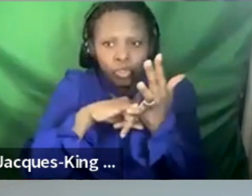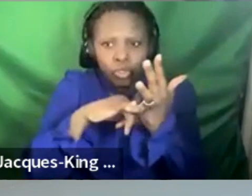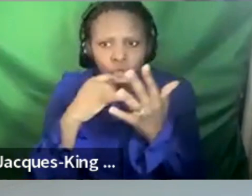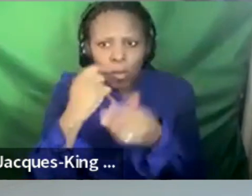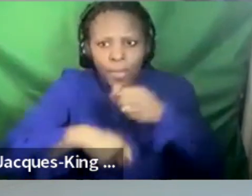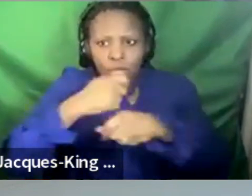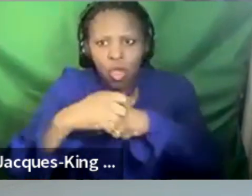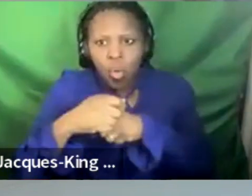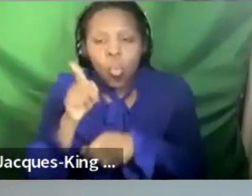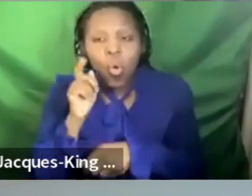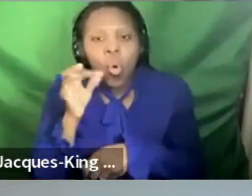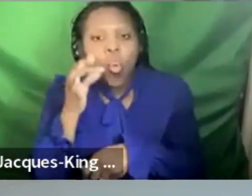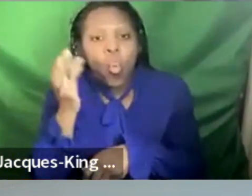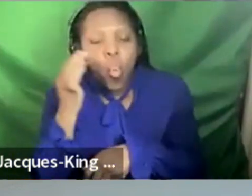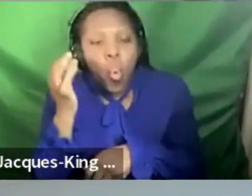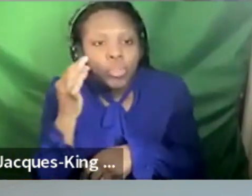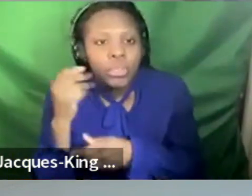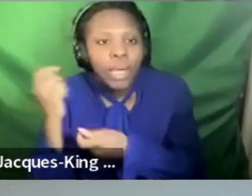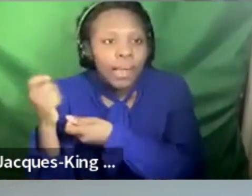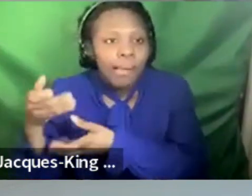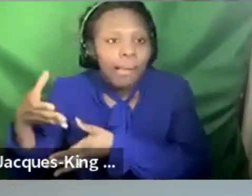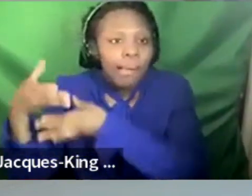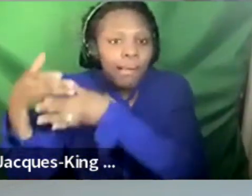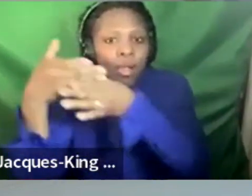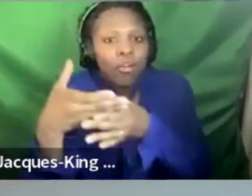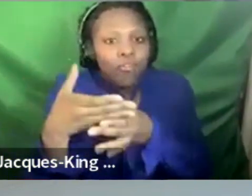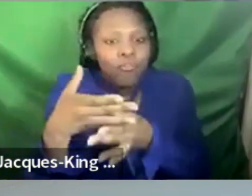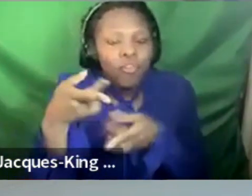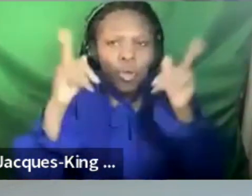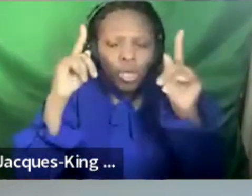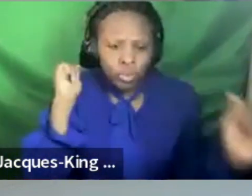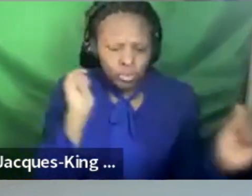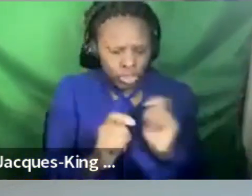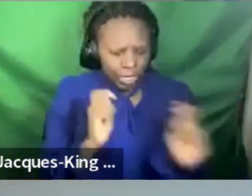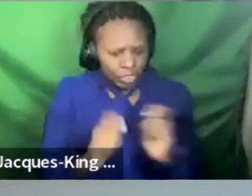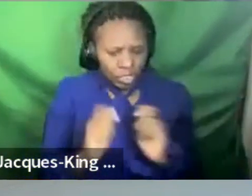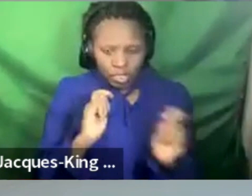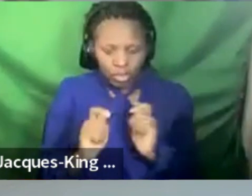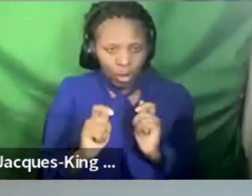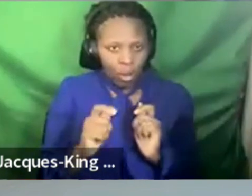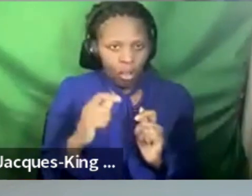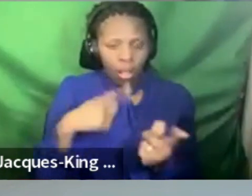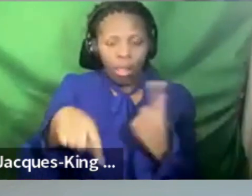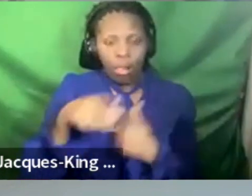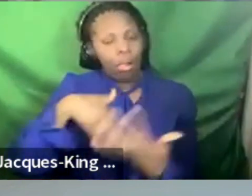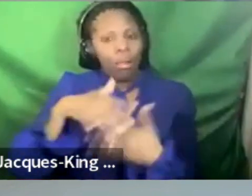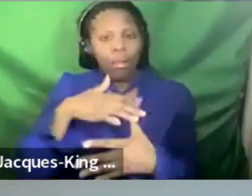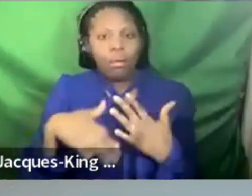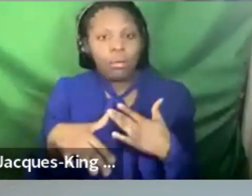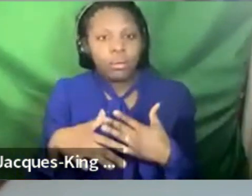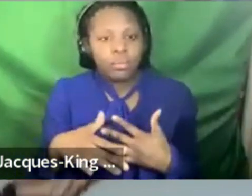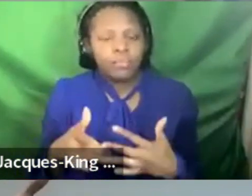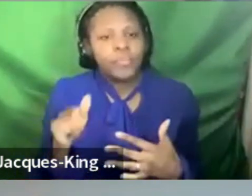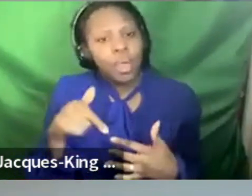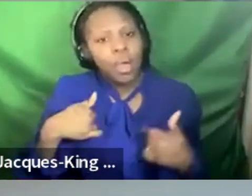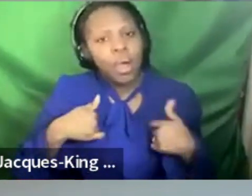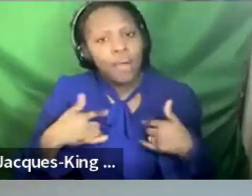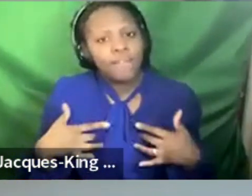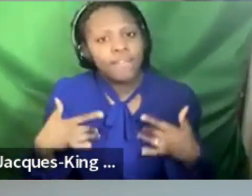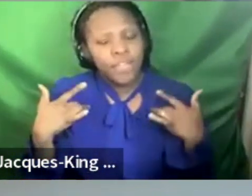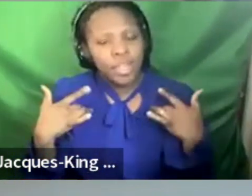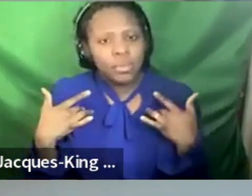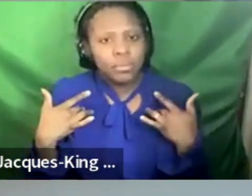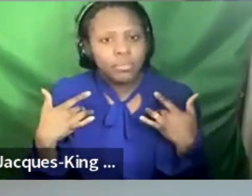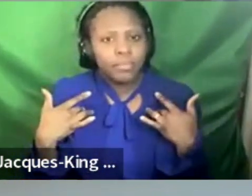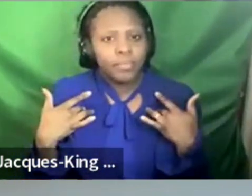so much transformation going on there, right? And that, again, I feel like it was just the most natural thing in the world for